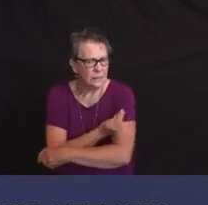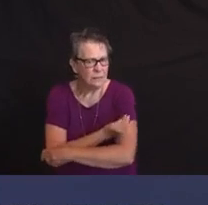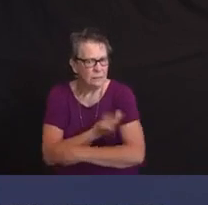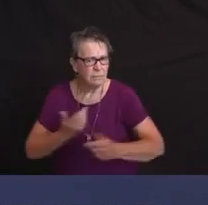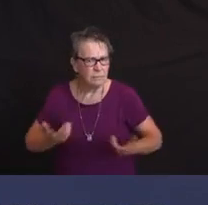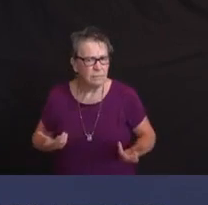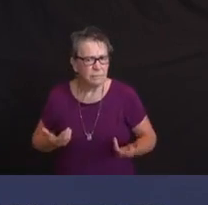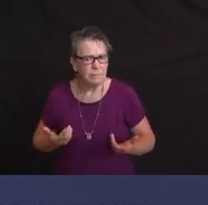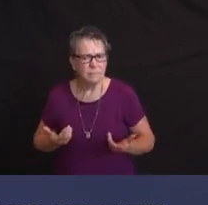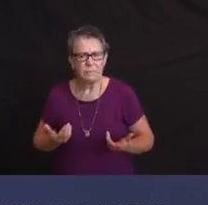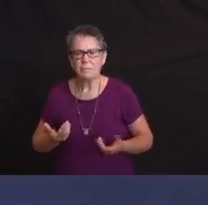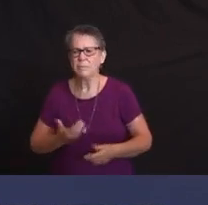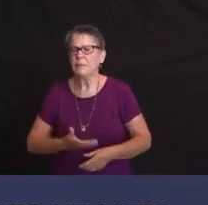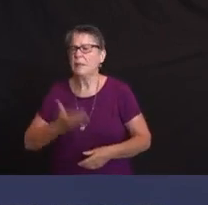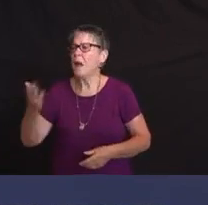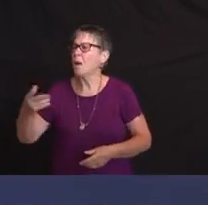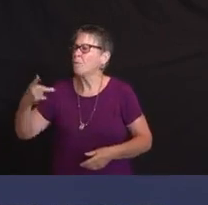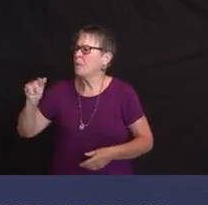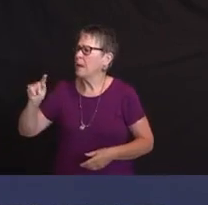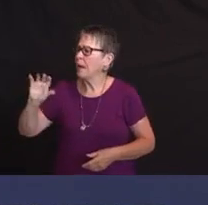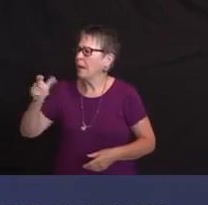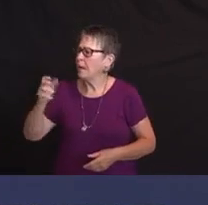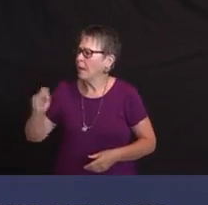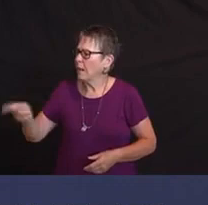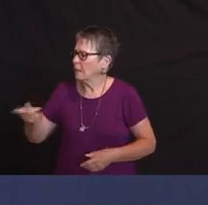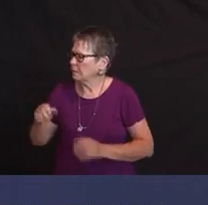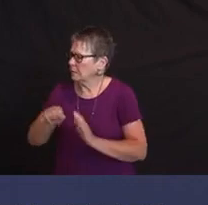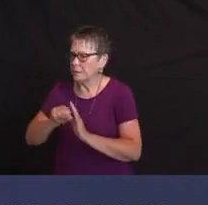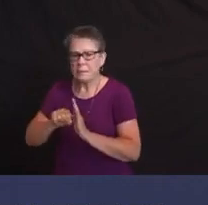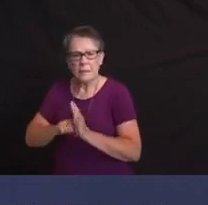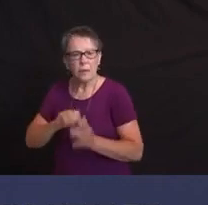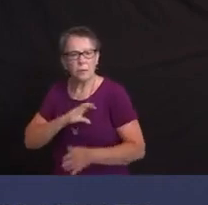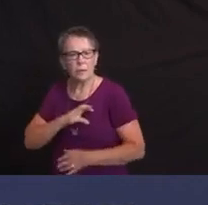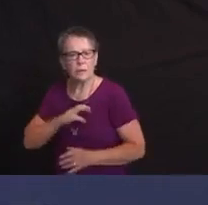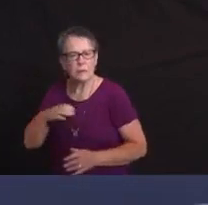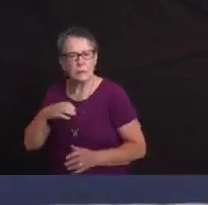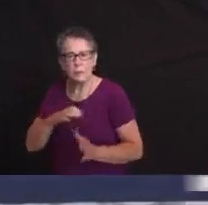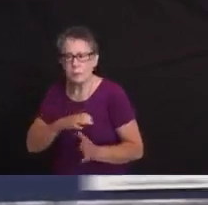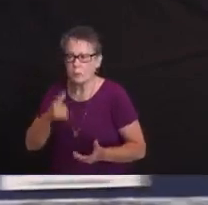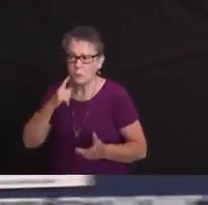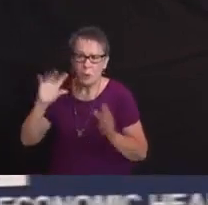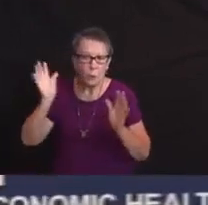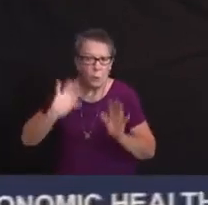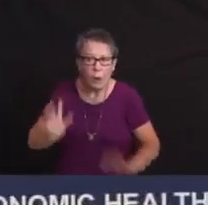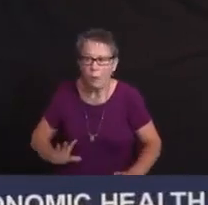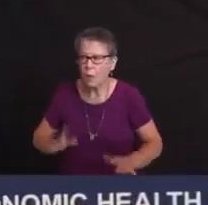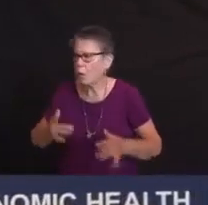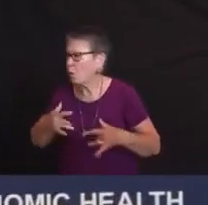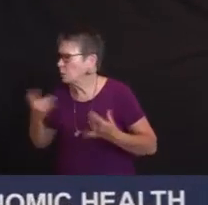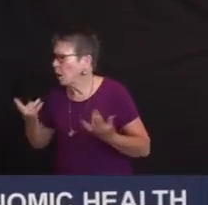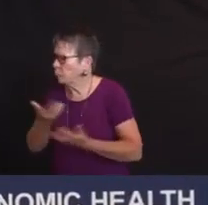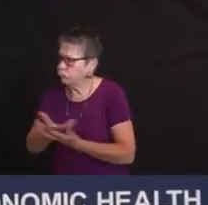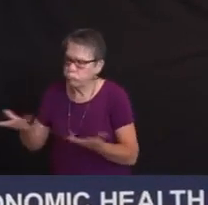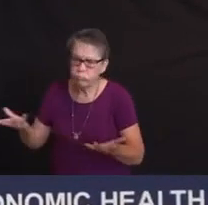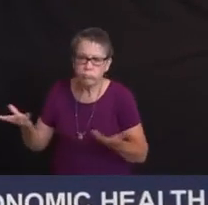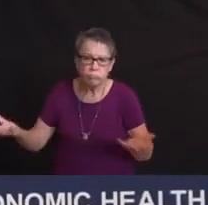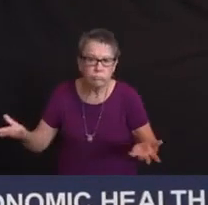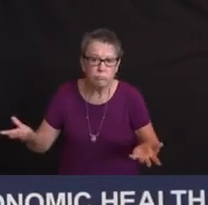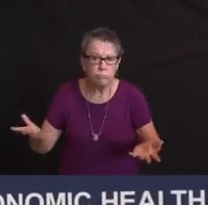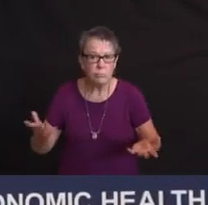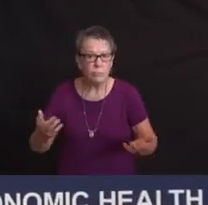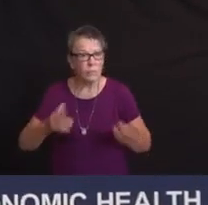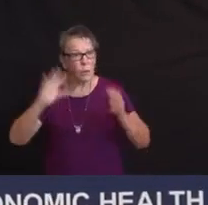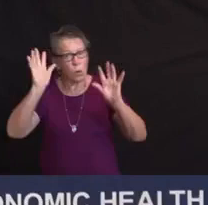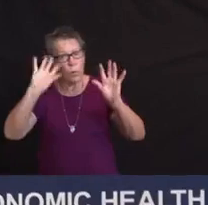Pat, over to you. Anything you got on weather or other matters? Great to see you. Thank you, Governor. Good afternoon. Weather, we are